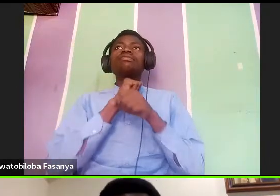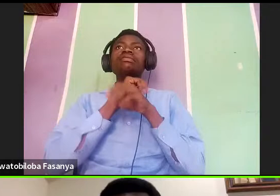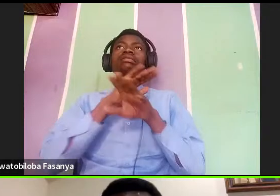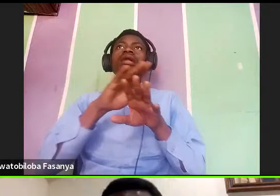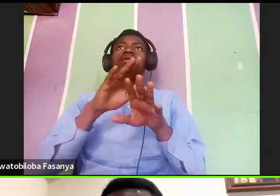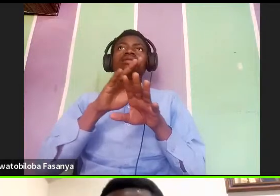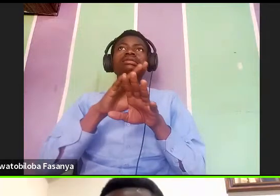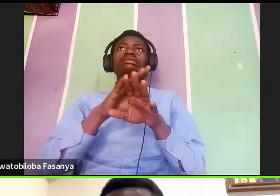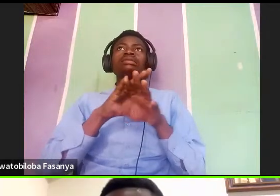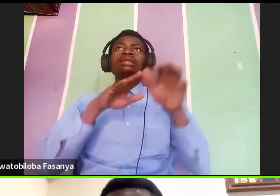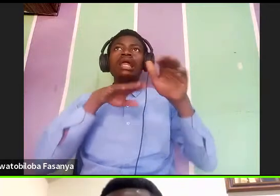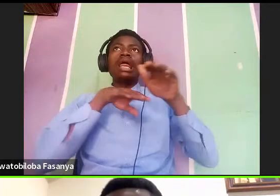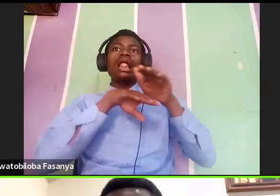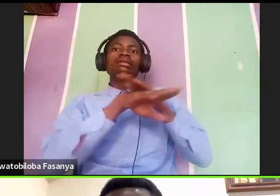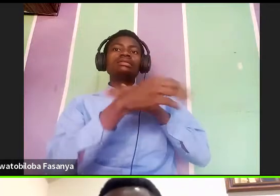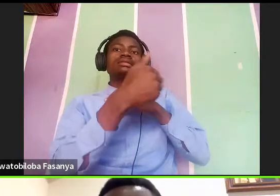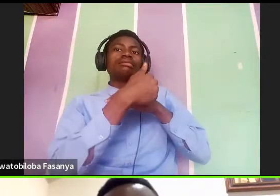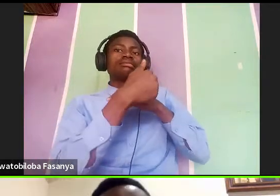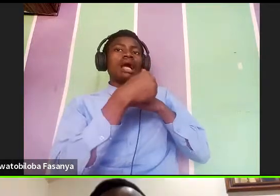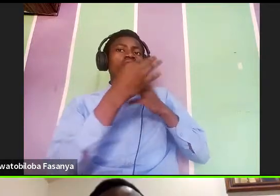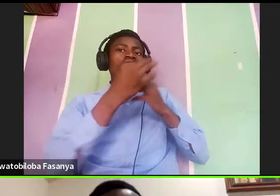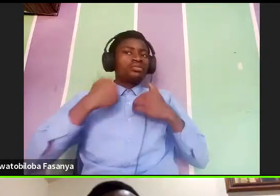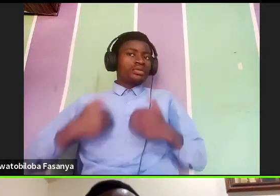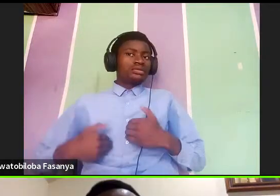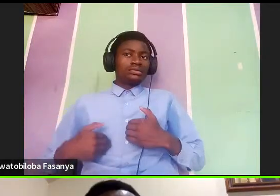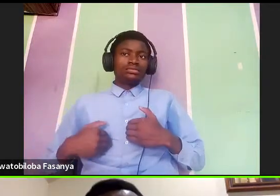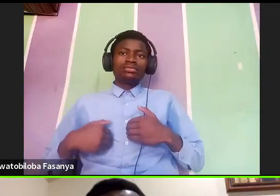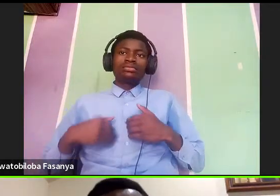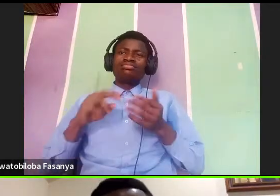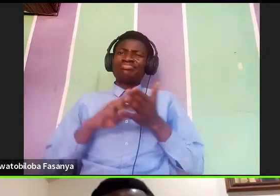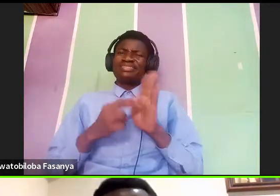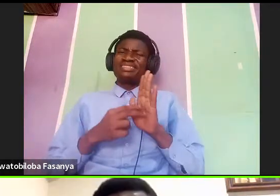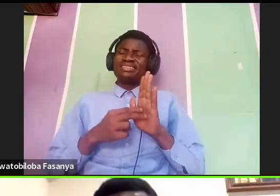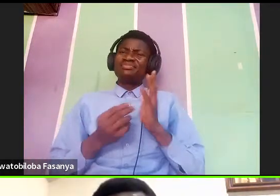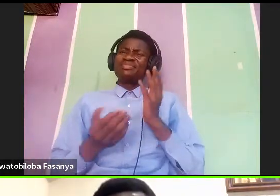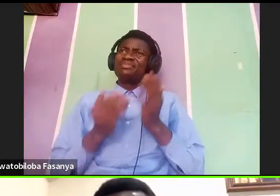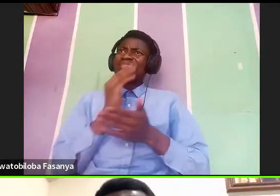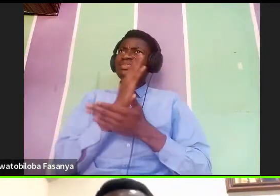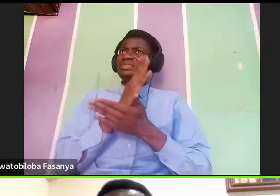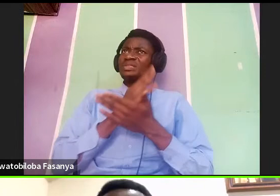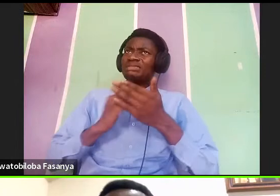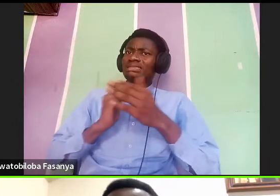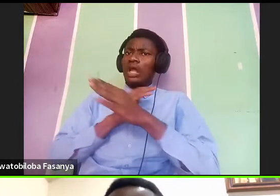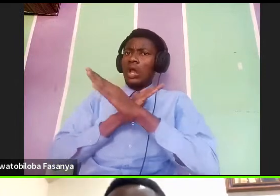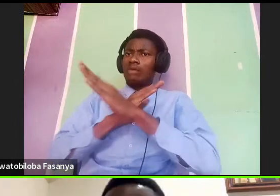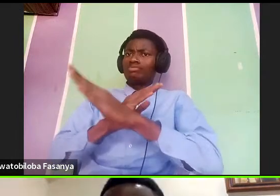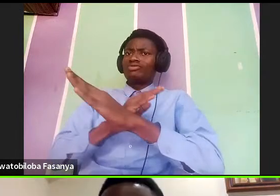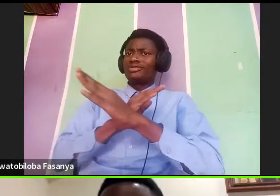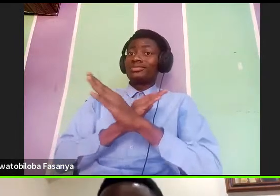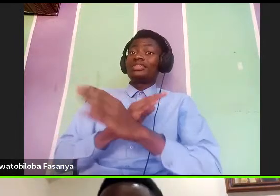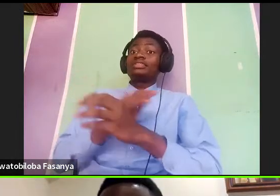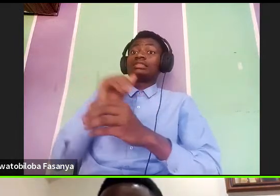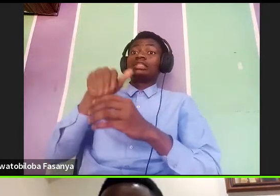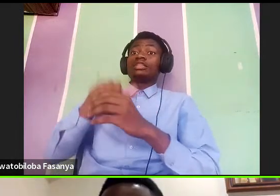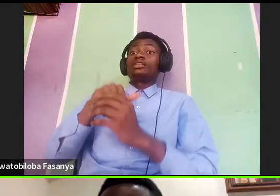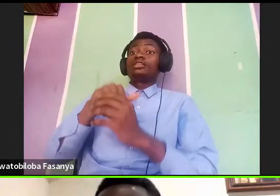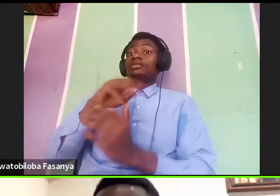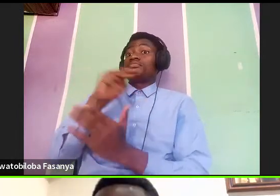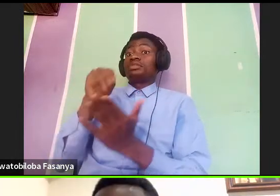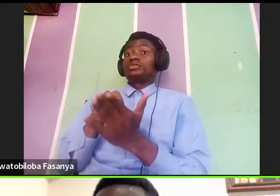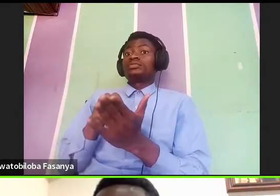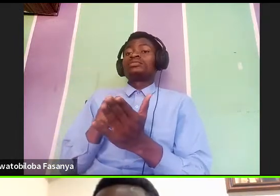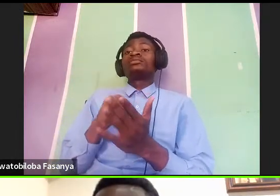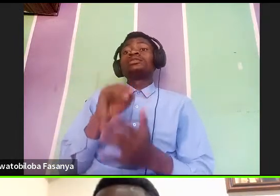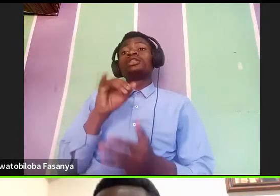end, then it may be that something is obstructing something in the middle. So if you're